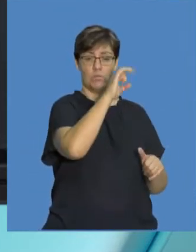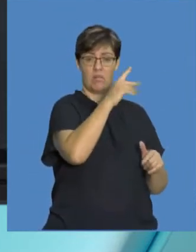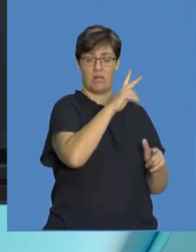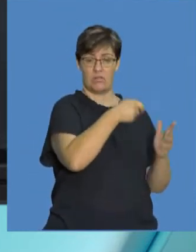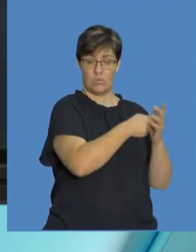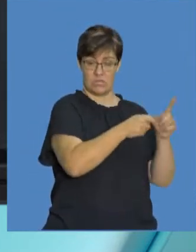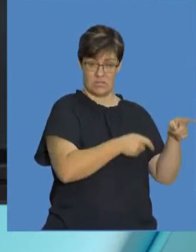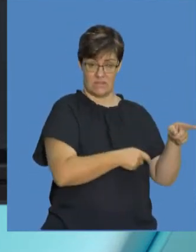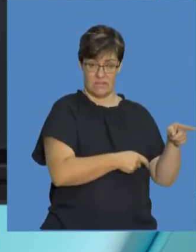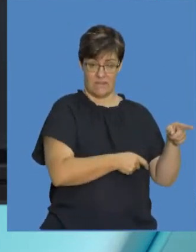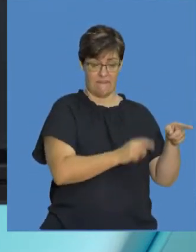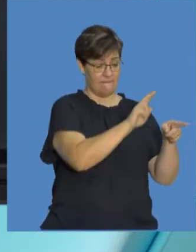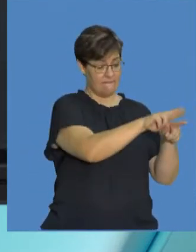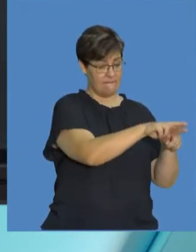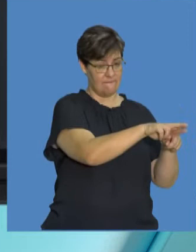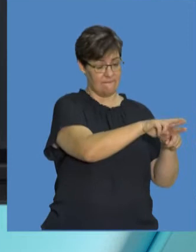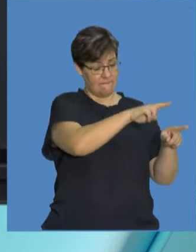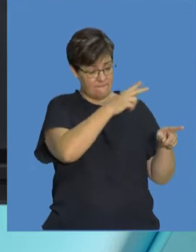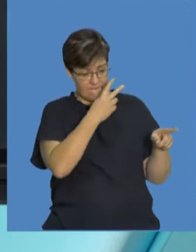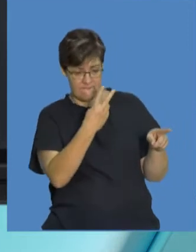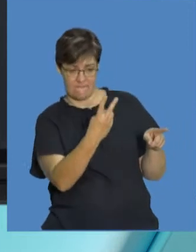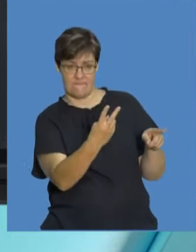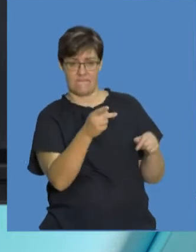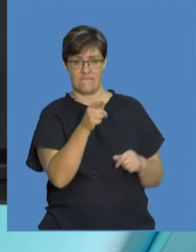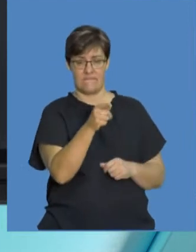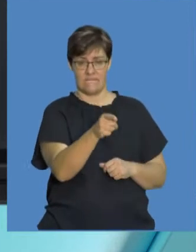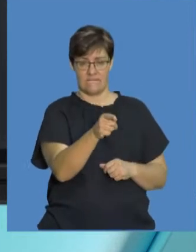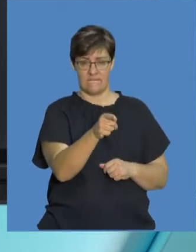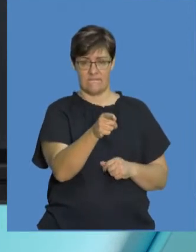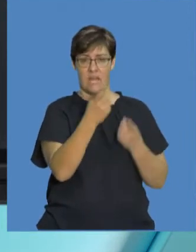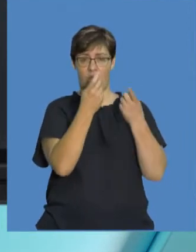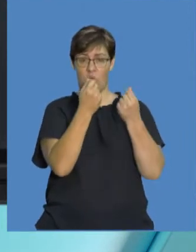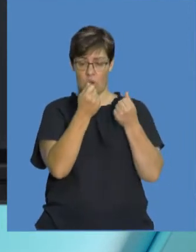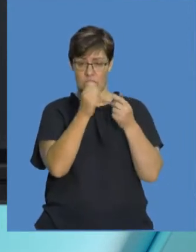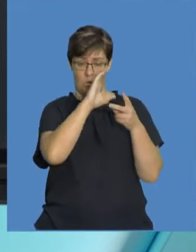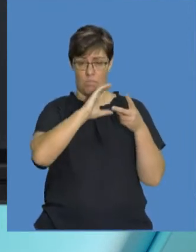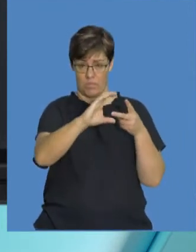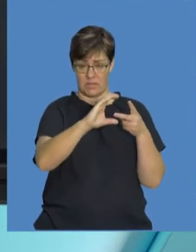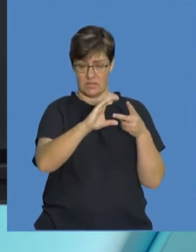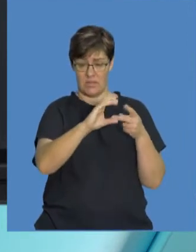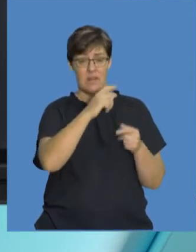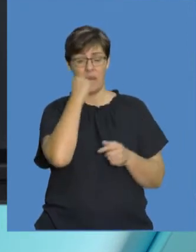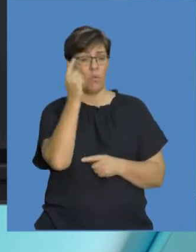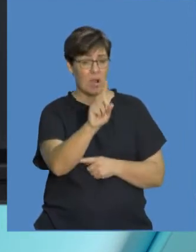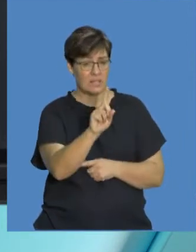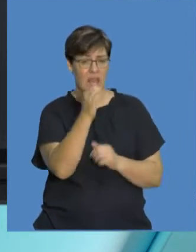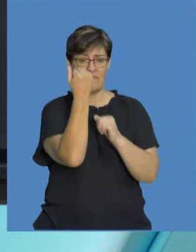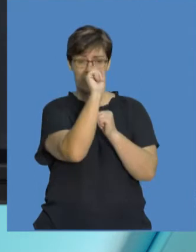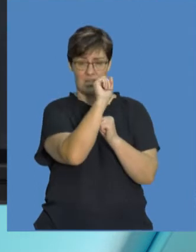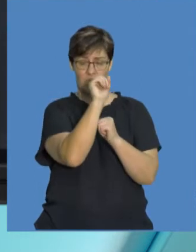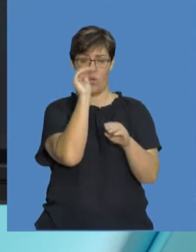account, namely consumable stores. You then transfer to your cost